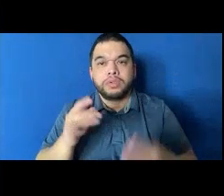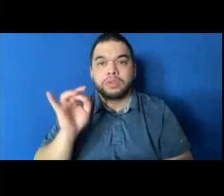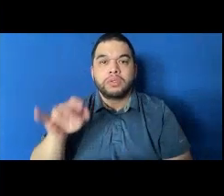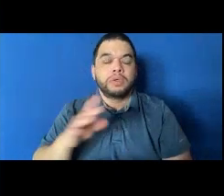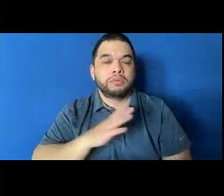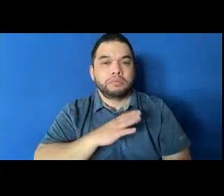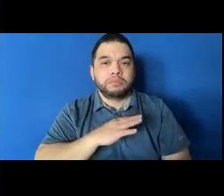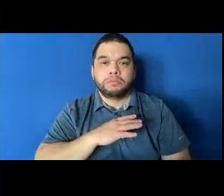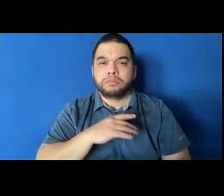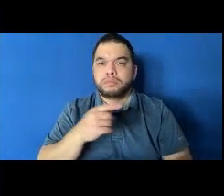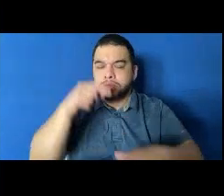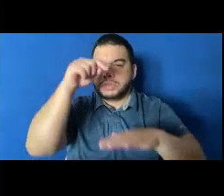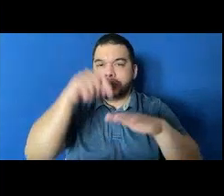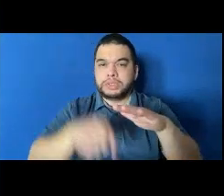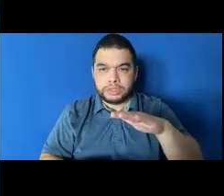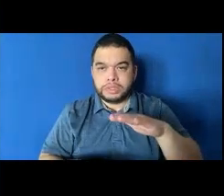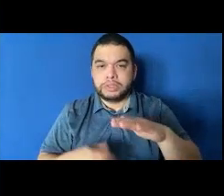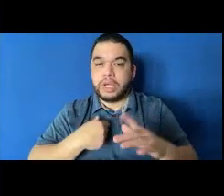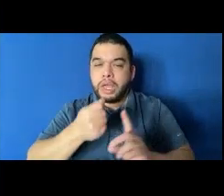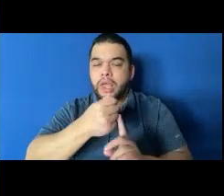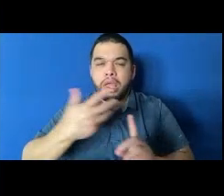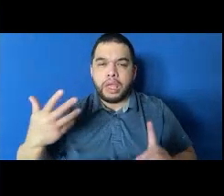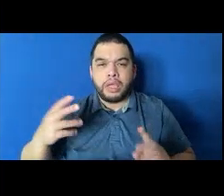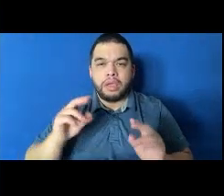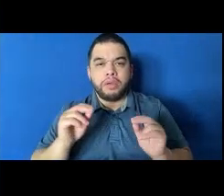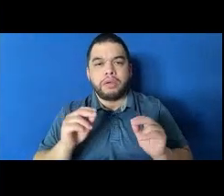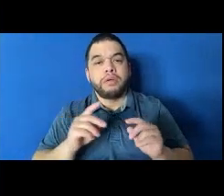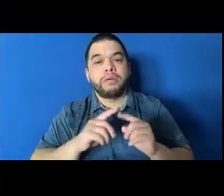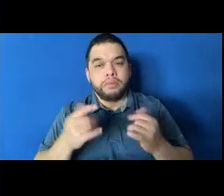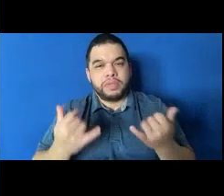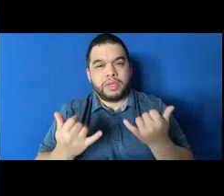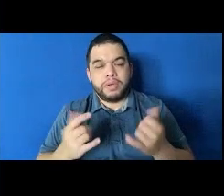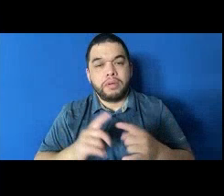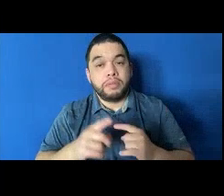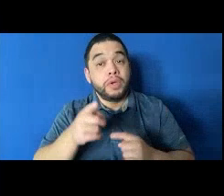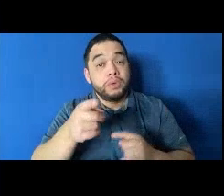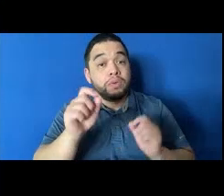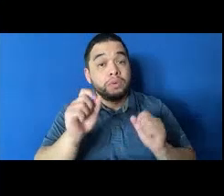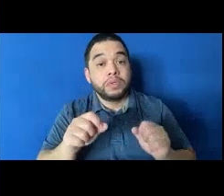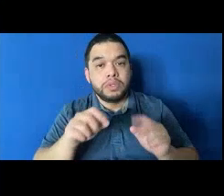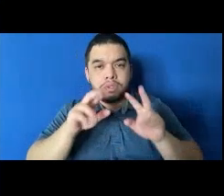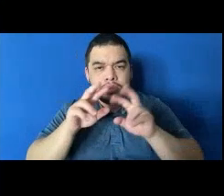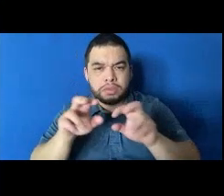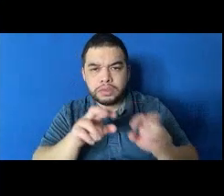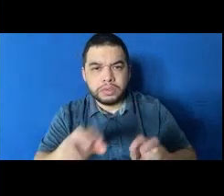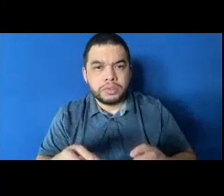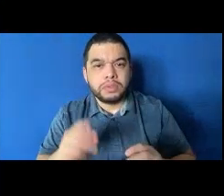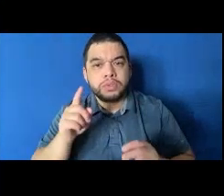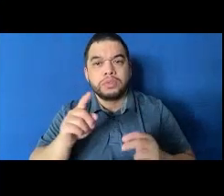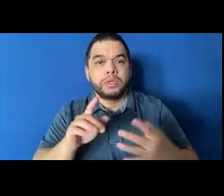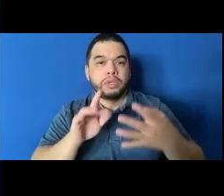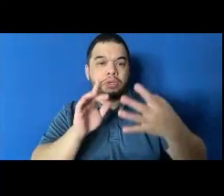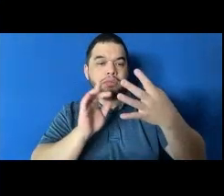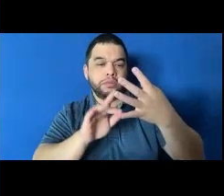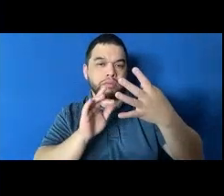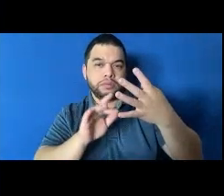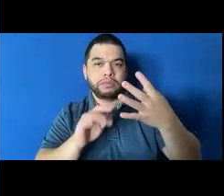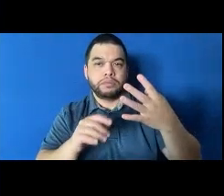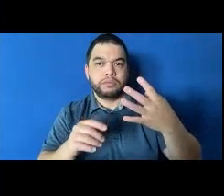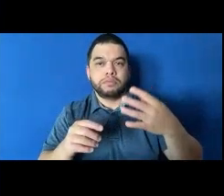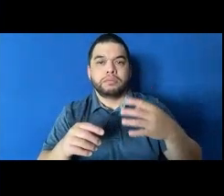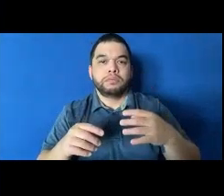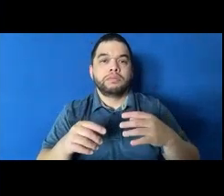hours. But it's a very extensive tool, which I'm not going to go into in detail. But at any point,